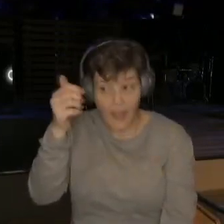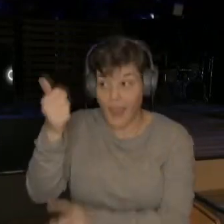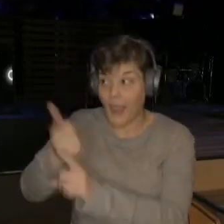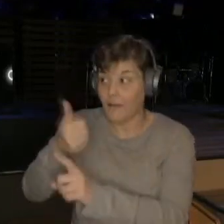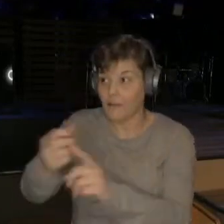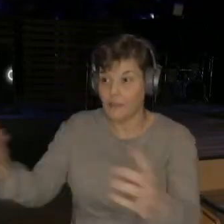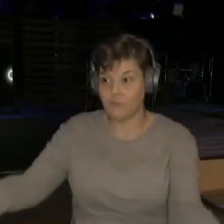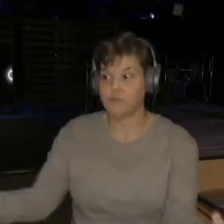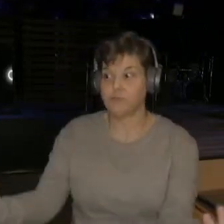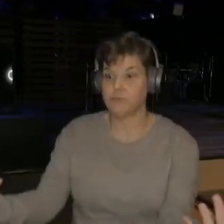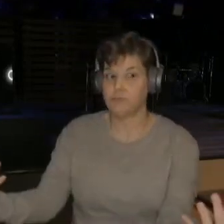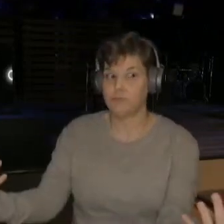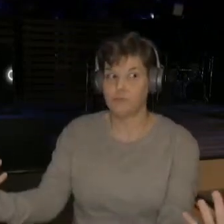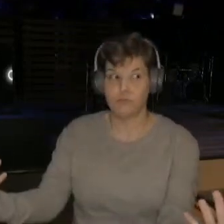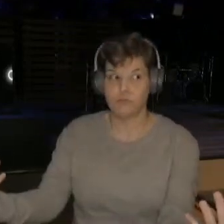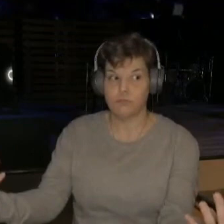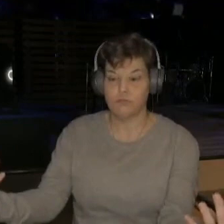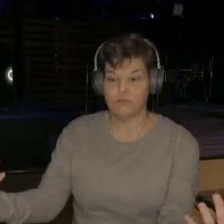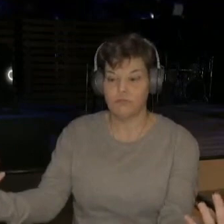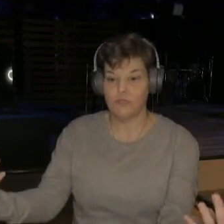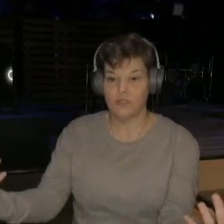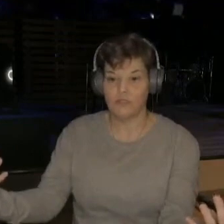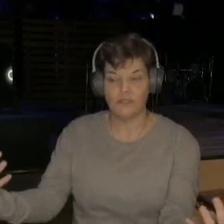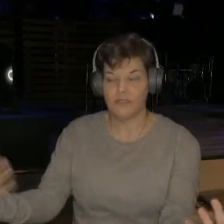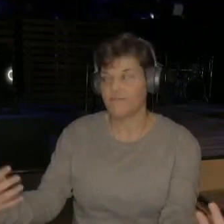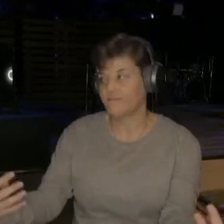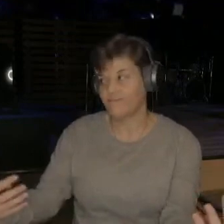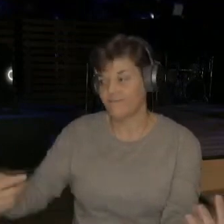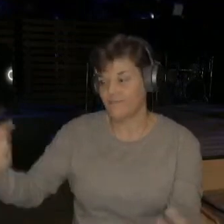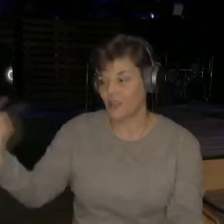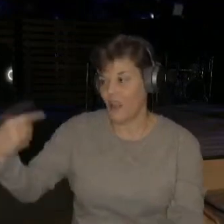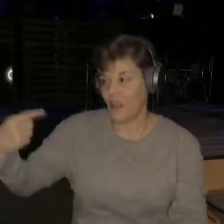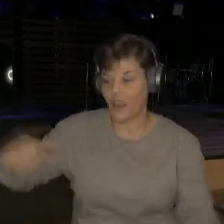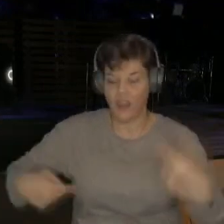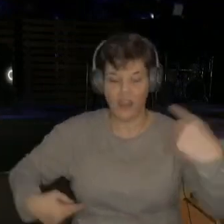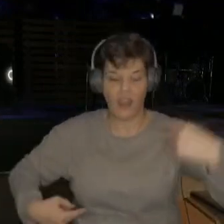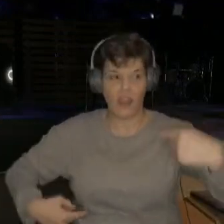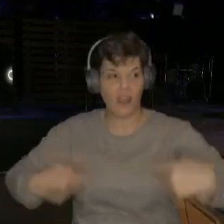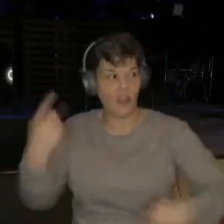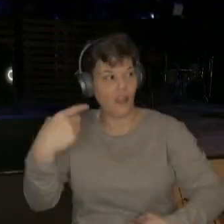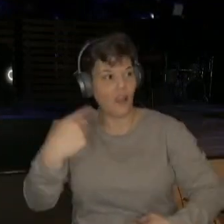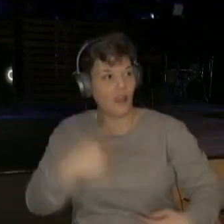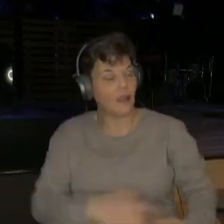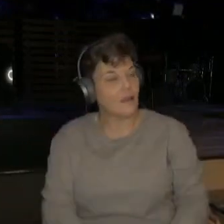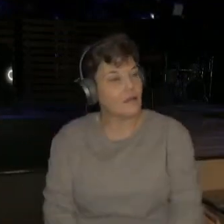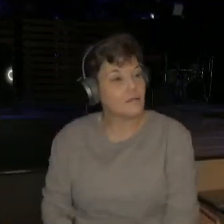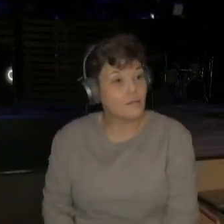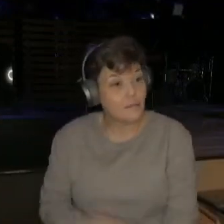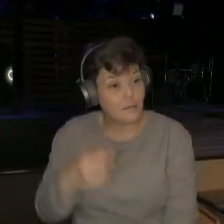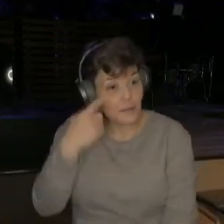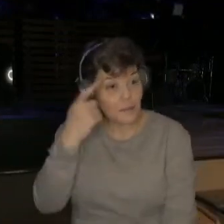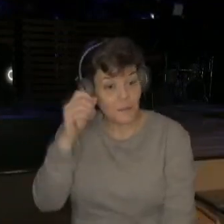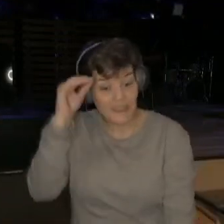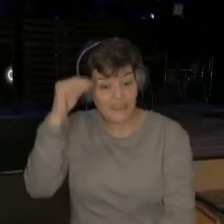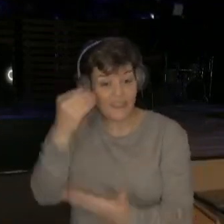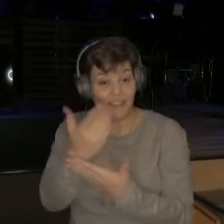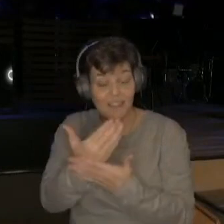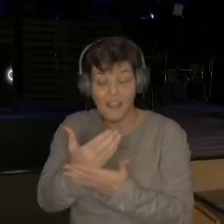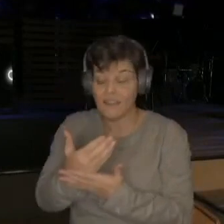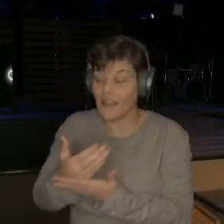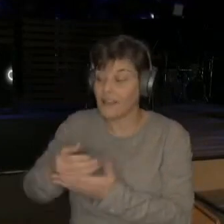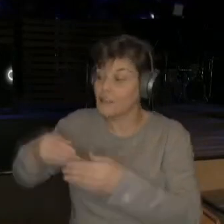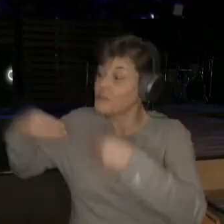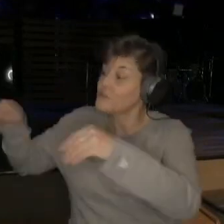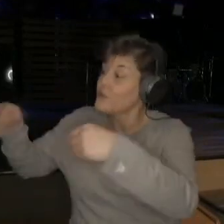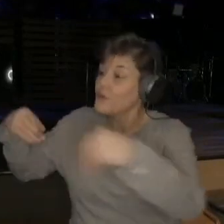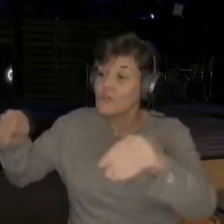shaking their heads in disbelief, as the young son sold off the land that had been given